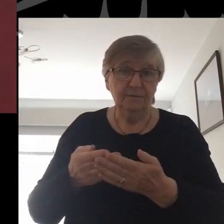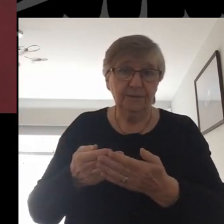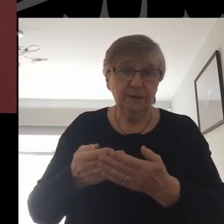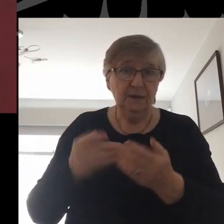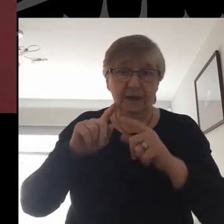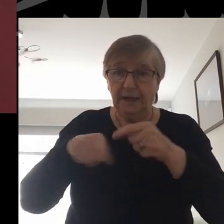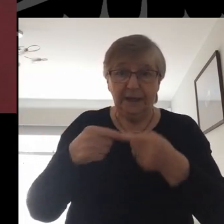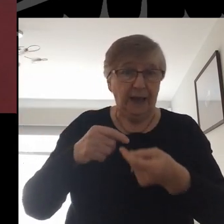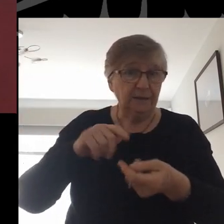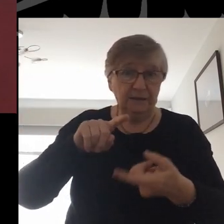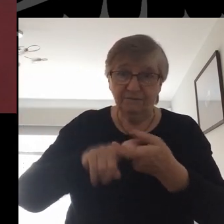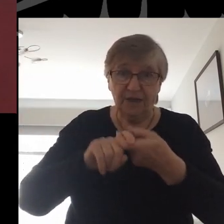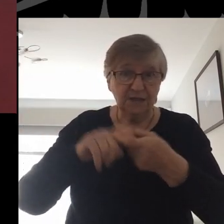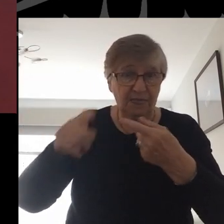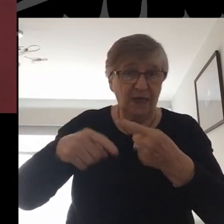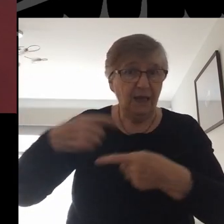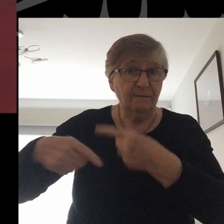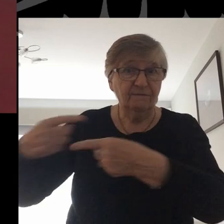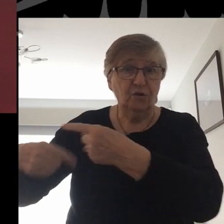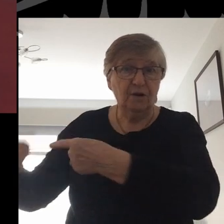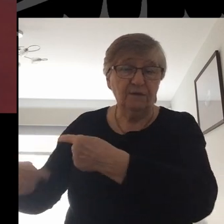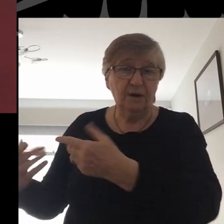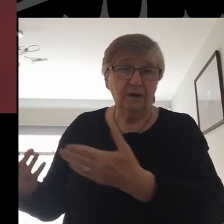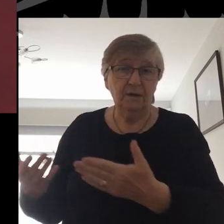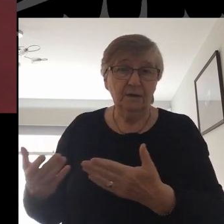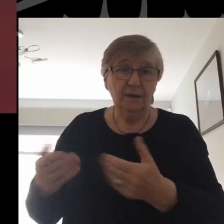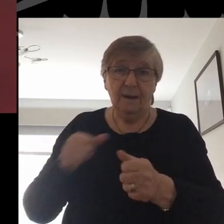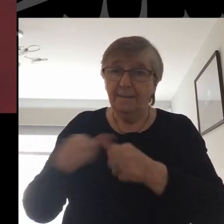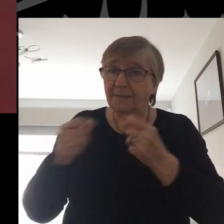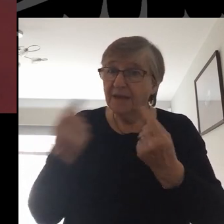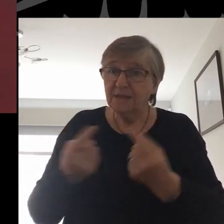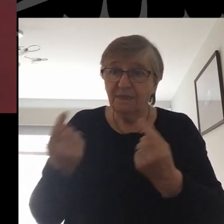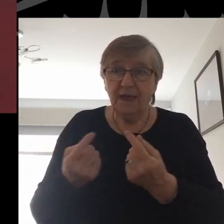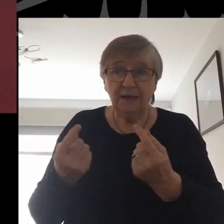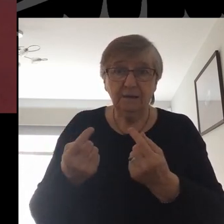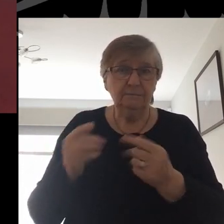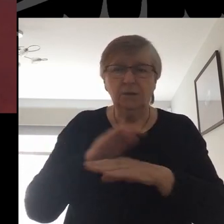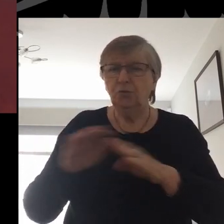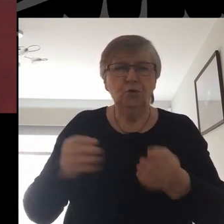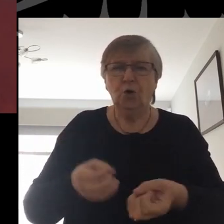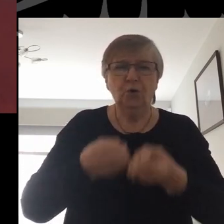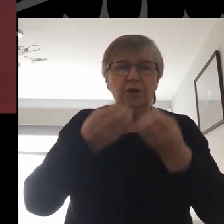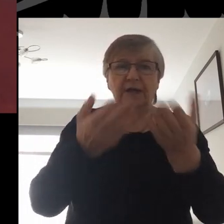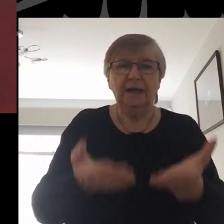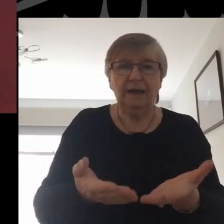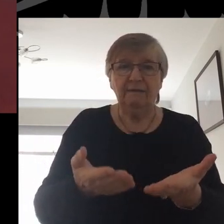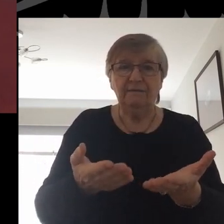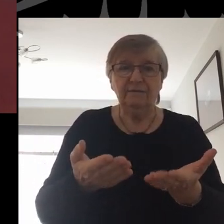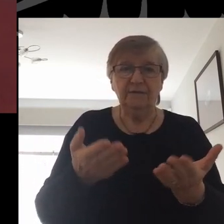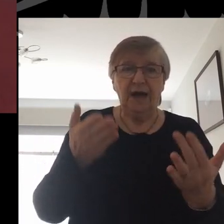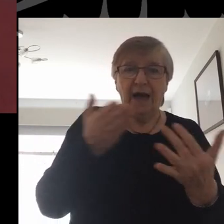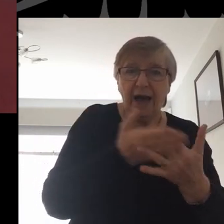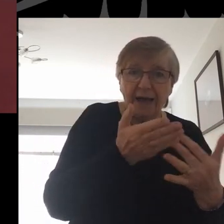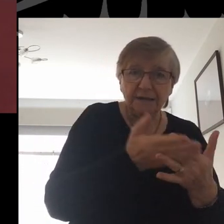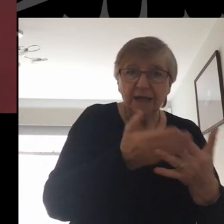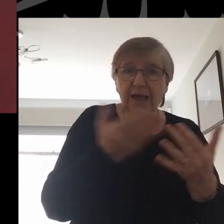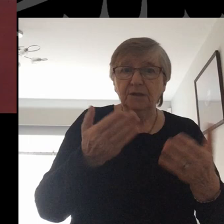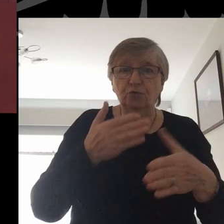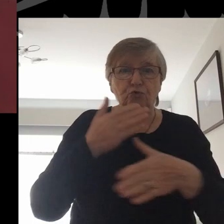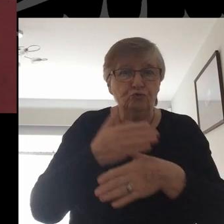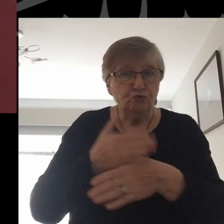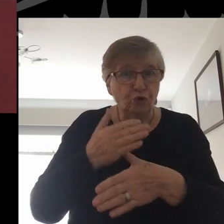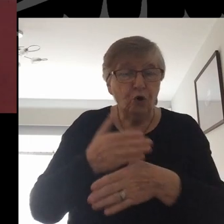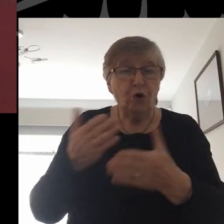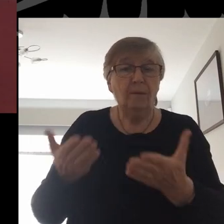sort them out eternally. The best thing we can do for someone is not provide them access to a job that's